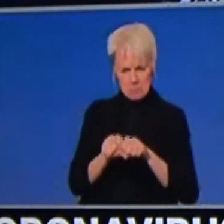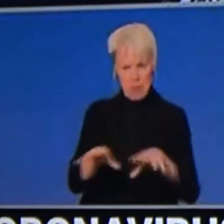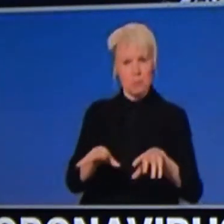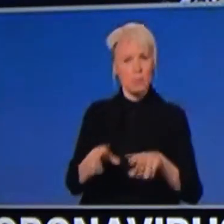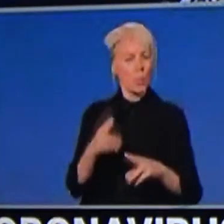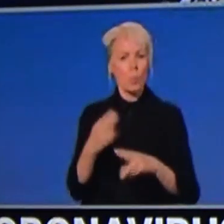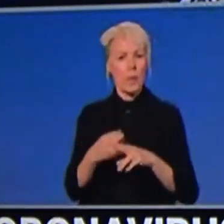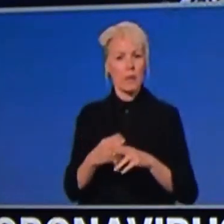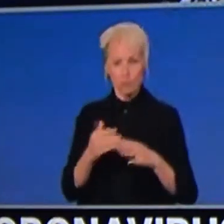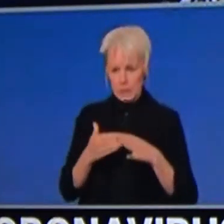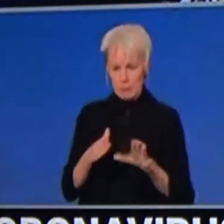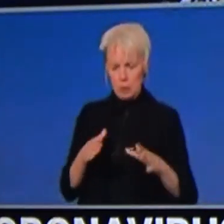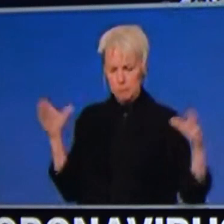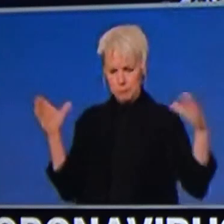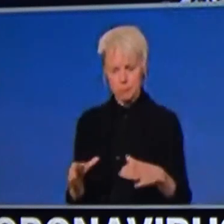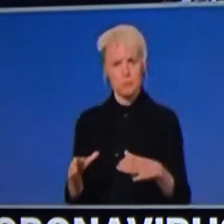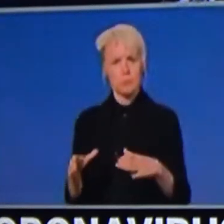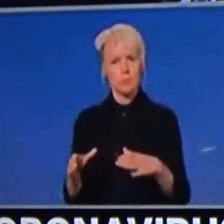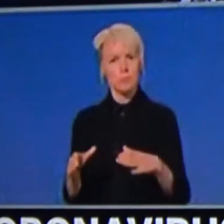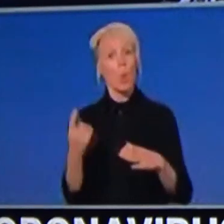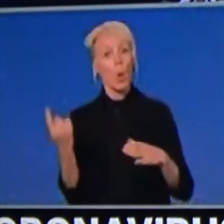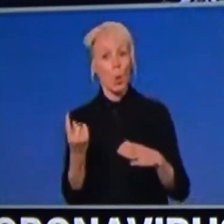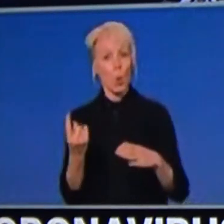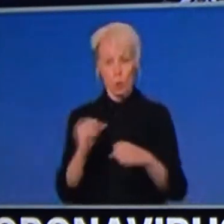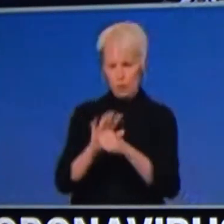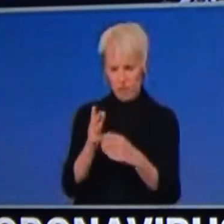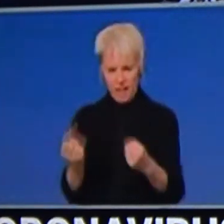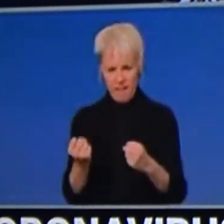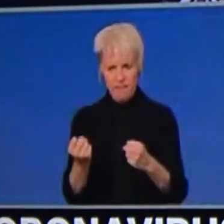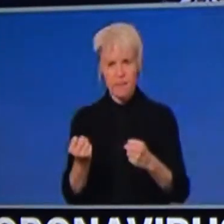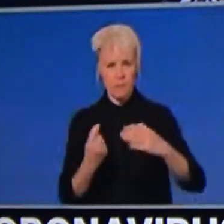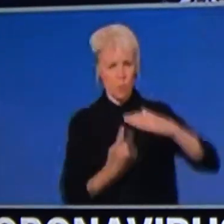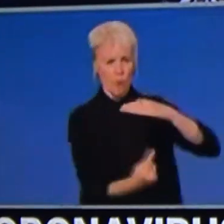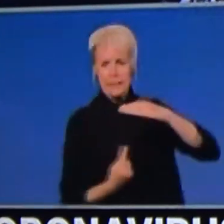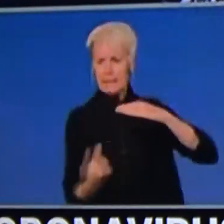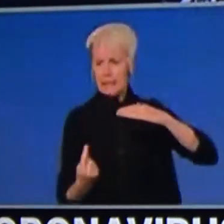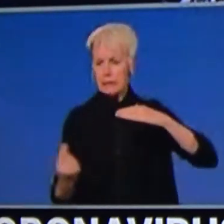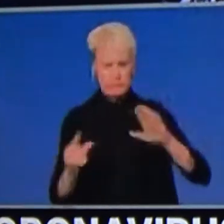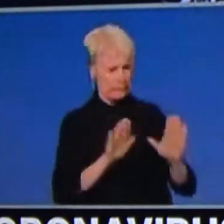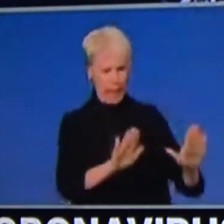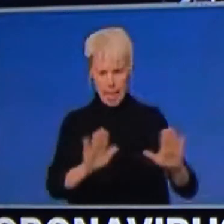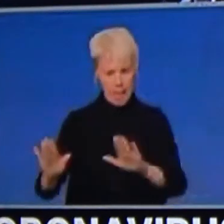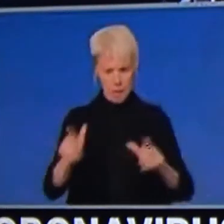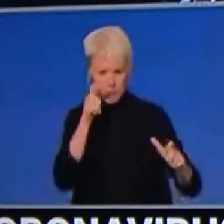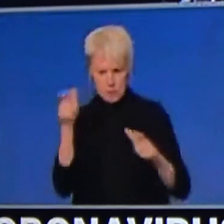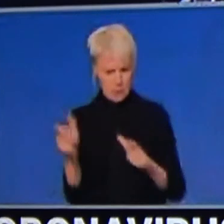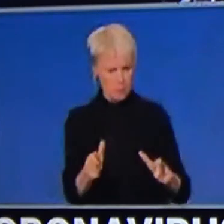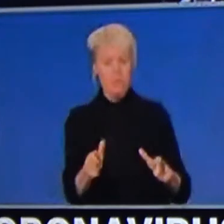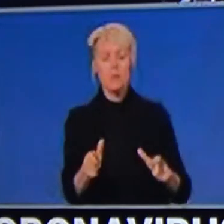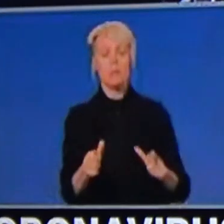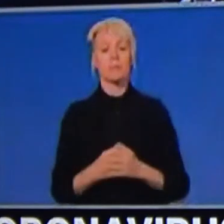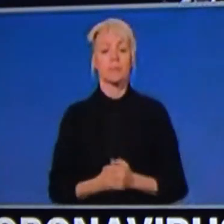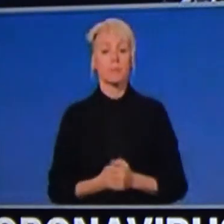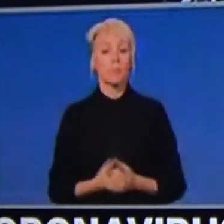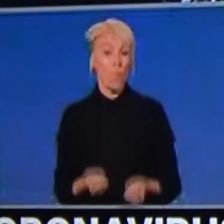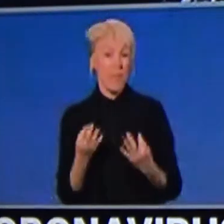the cases and quarantine the contacts, we could end up with large community outbreaks that could